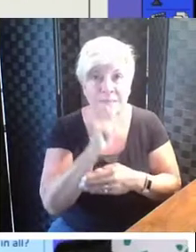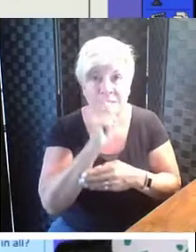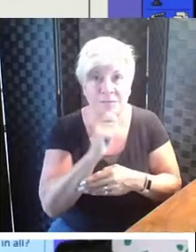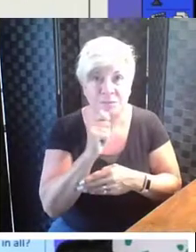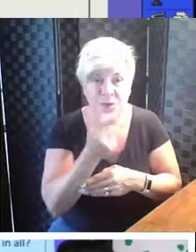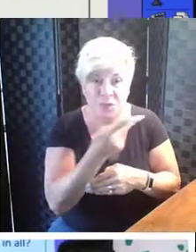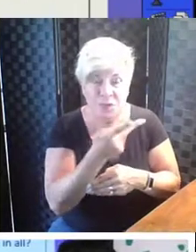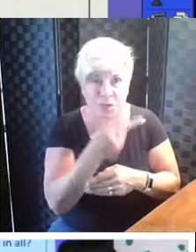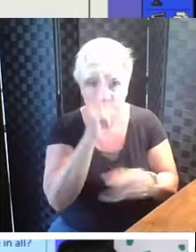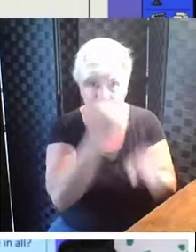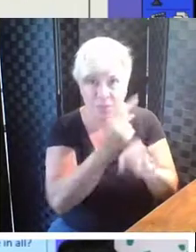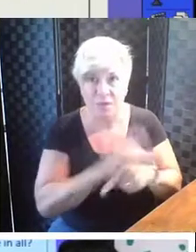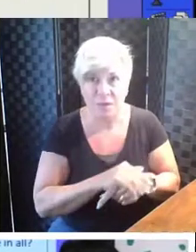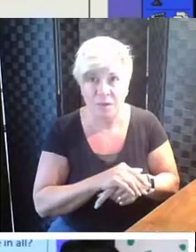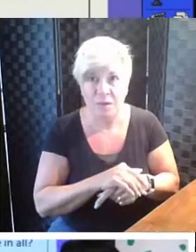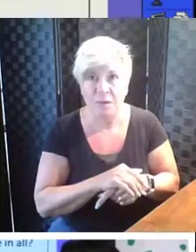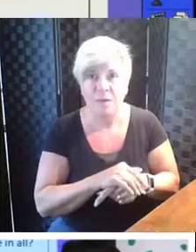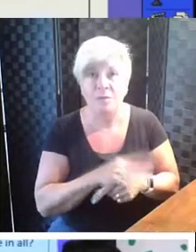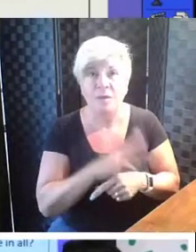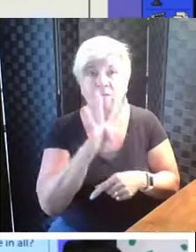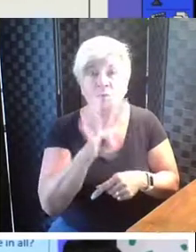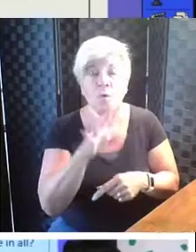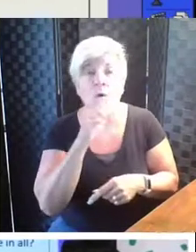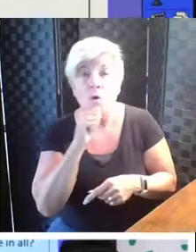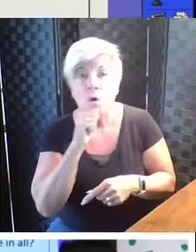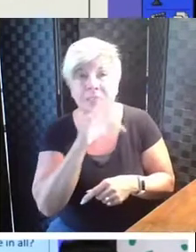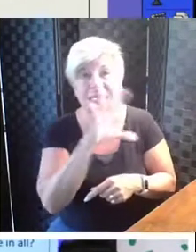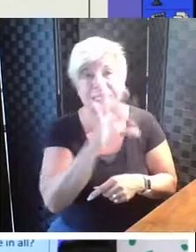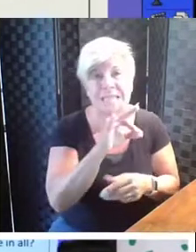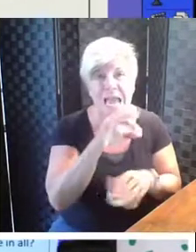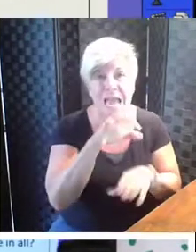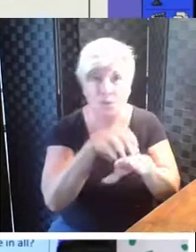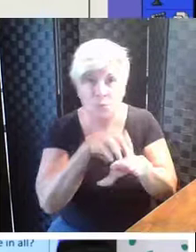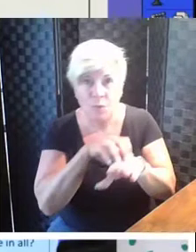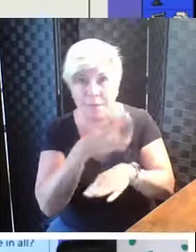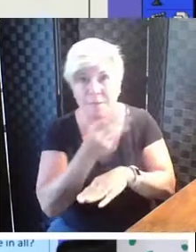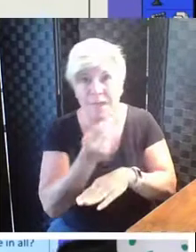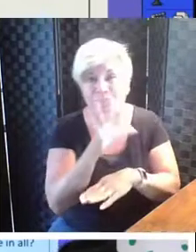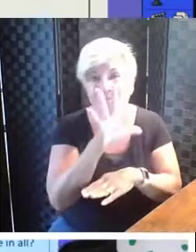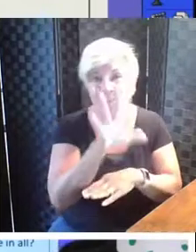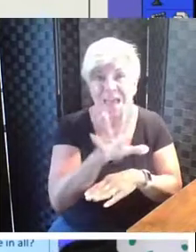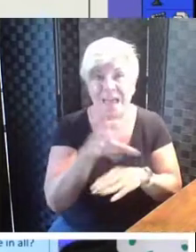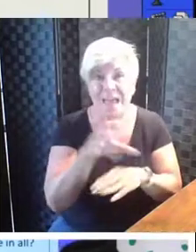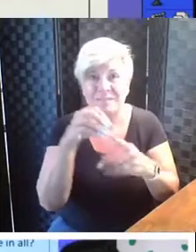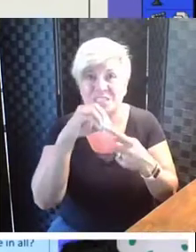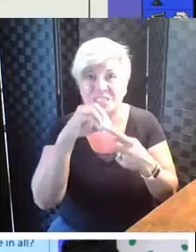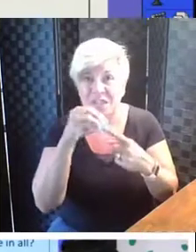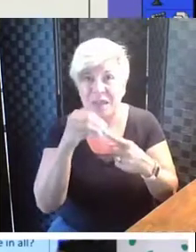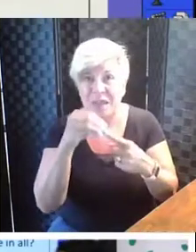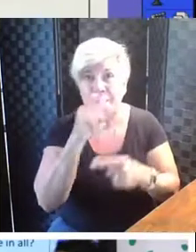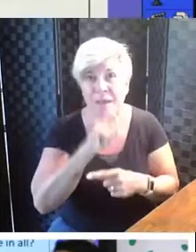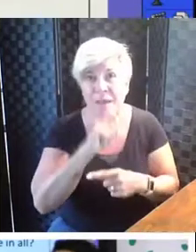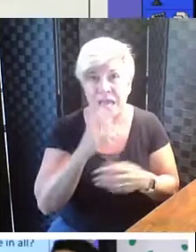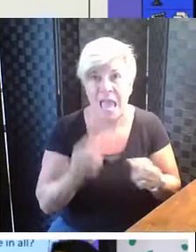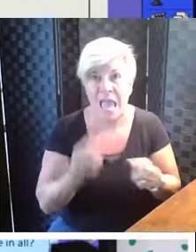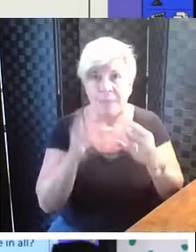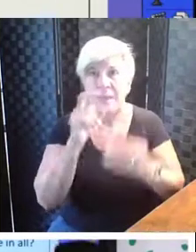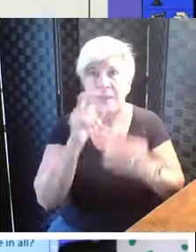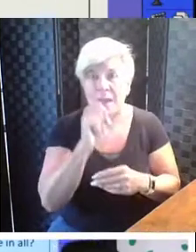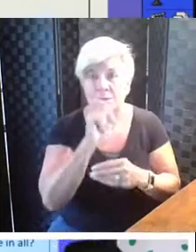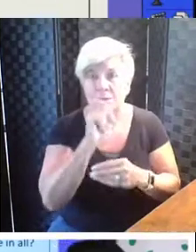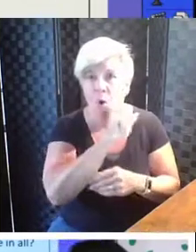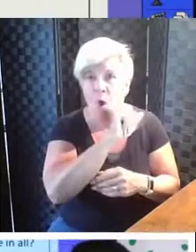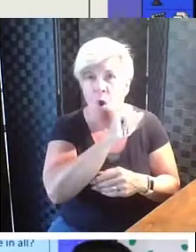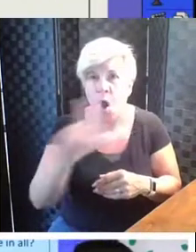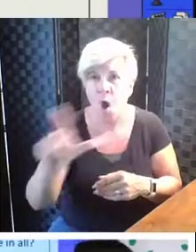and her brother. There were 4 orange popsicles, 9 grape popsicles, and 5 cherry popsicles. How many